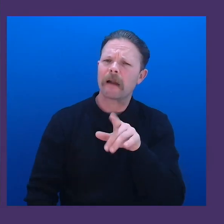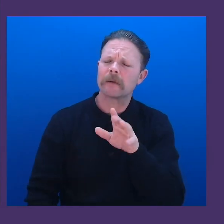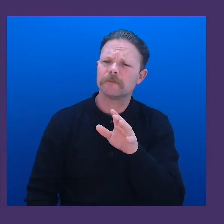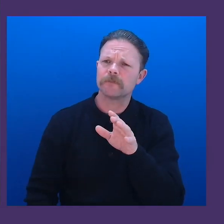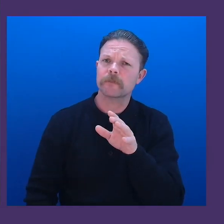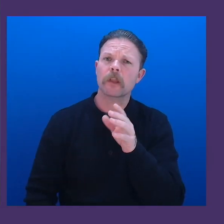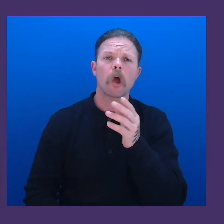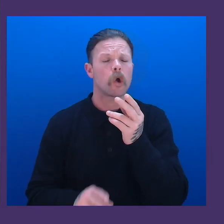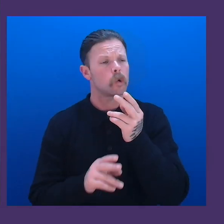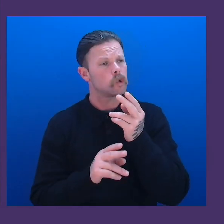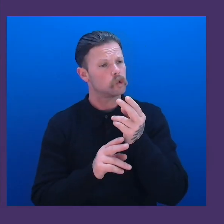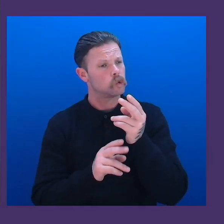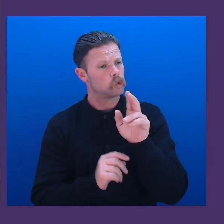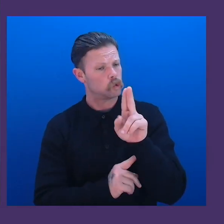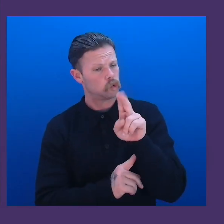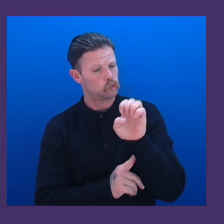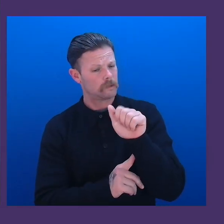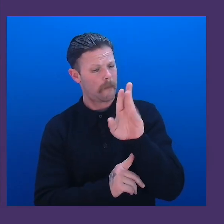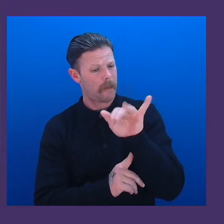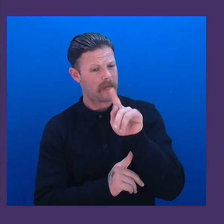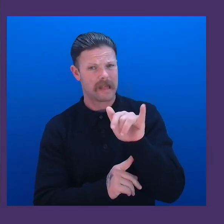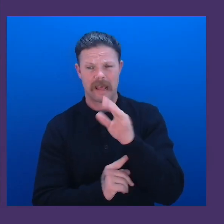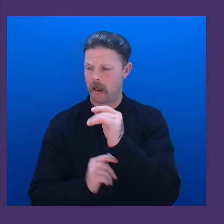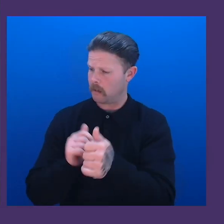usability and compliance